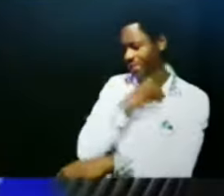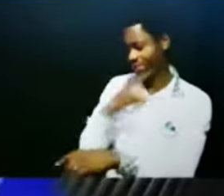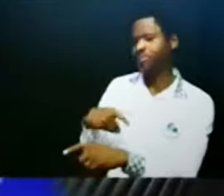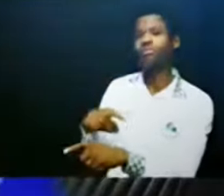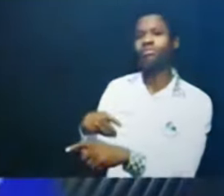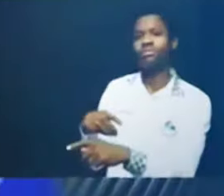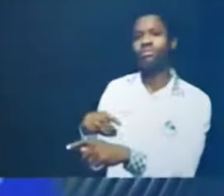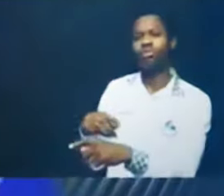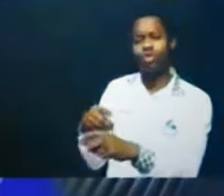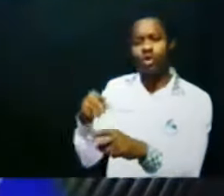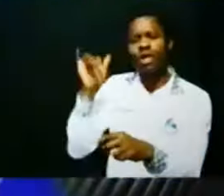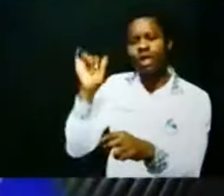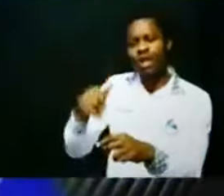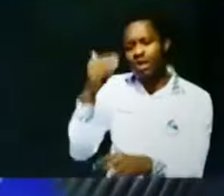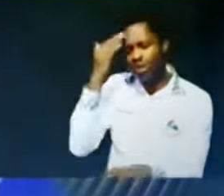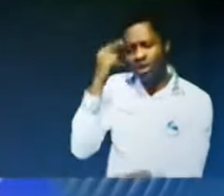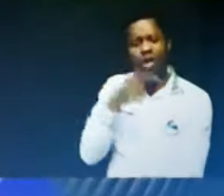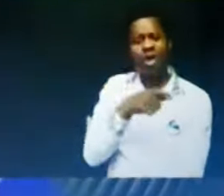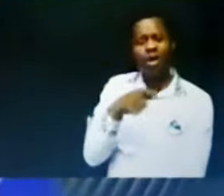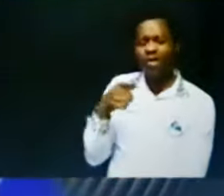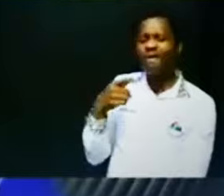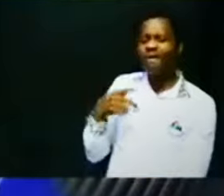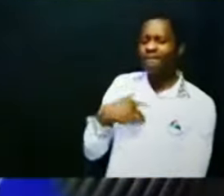why he was imagining there.